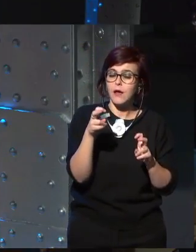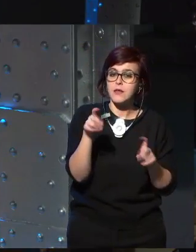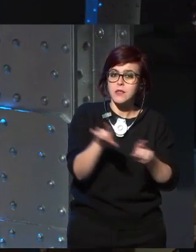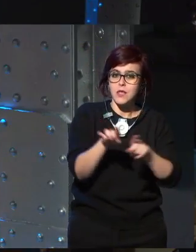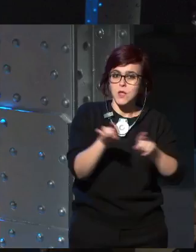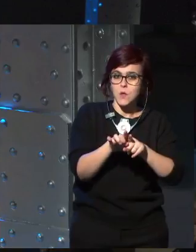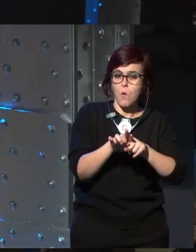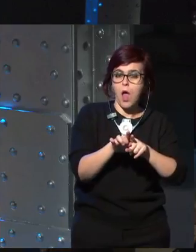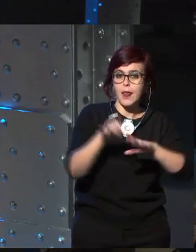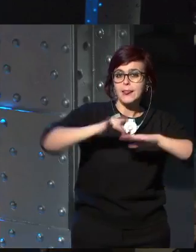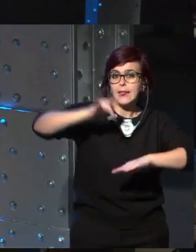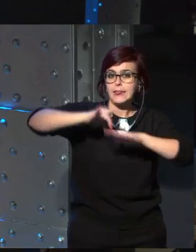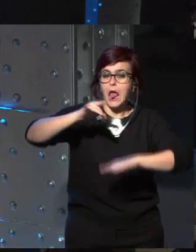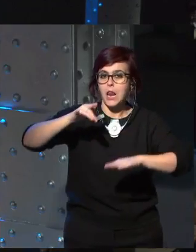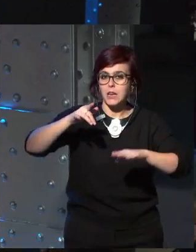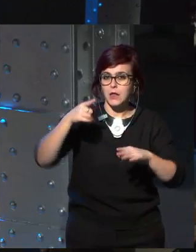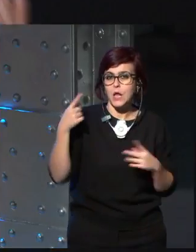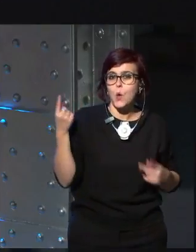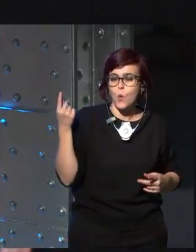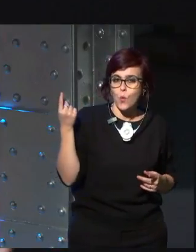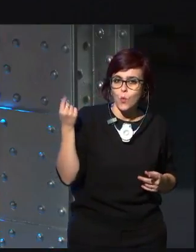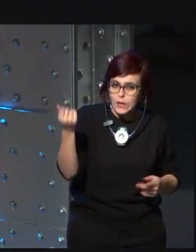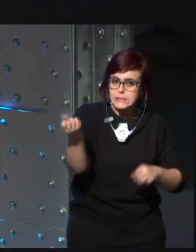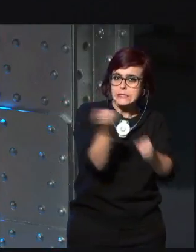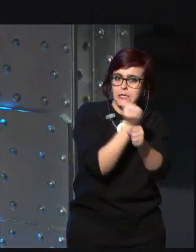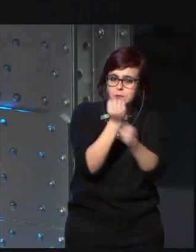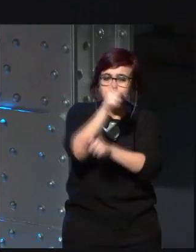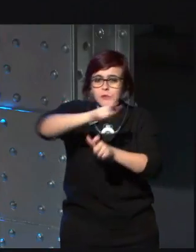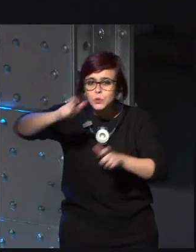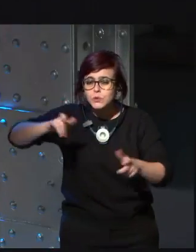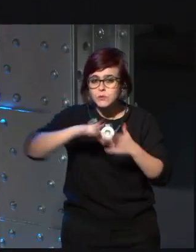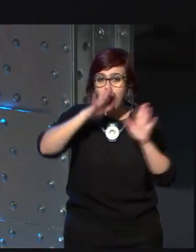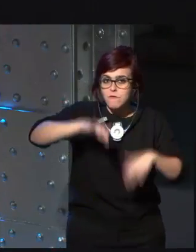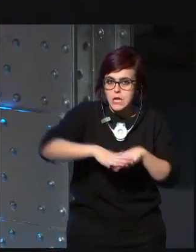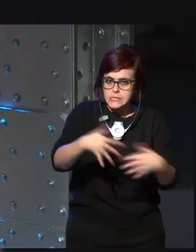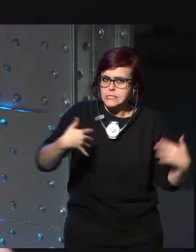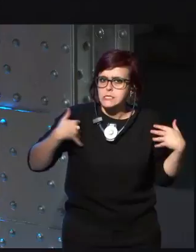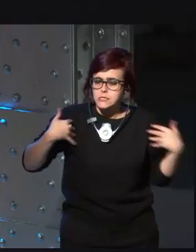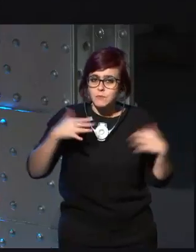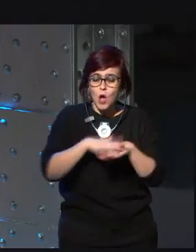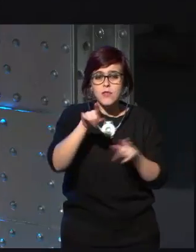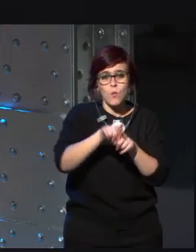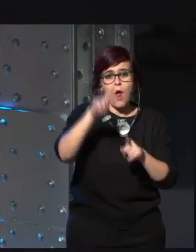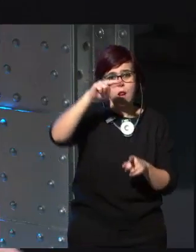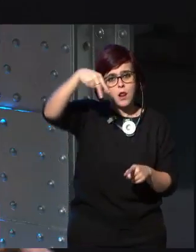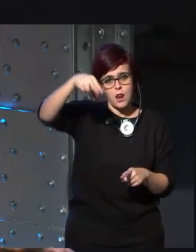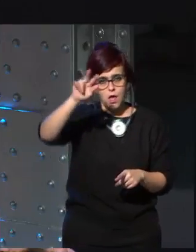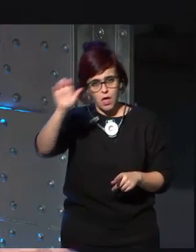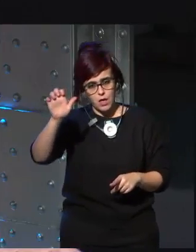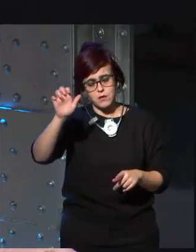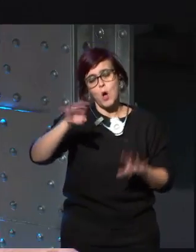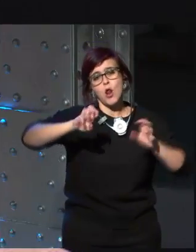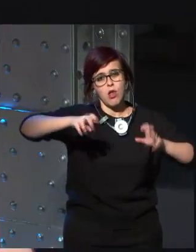lunch about what digitalization means and the cost of doing this, people working on it. Nobody can put up with that. In